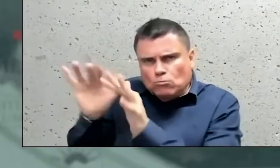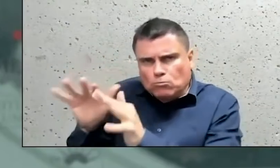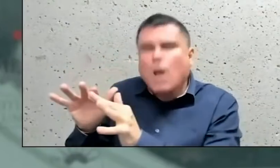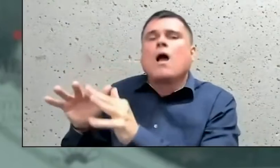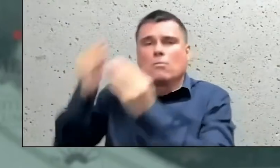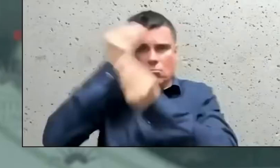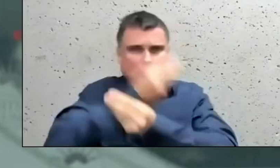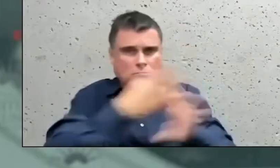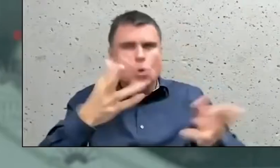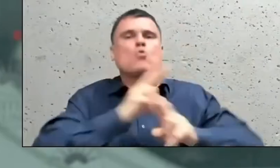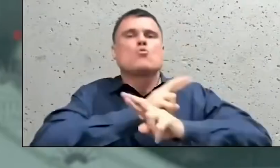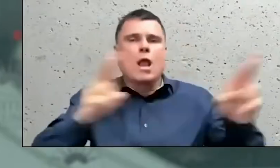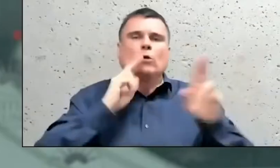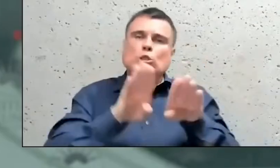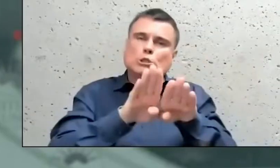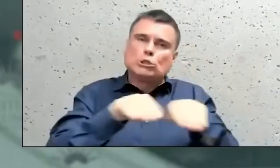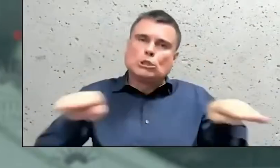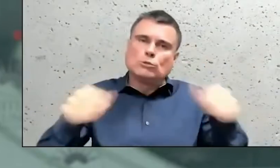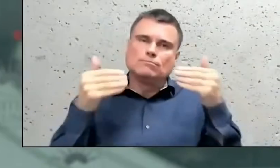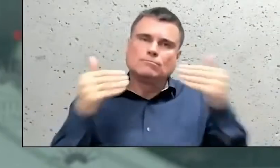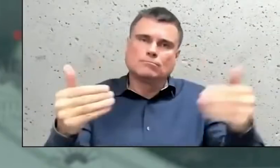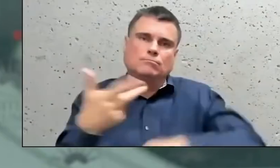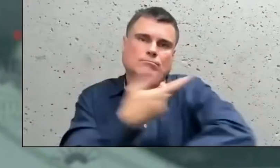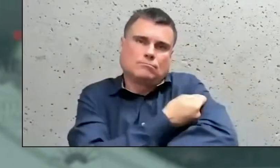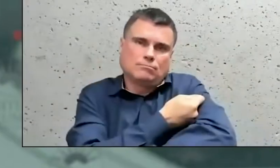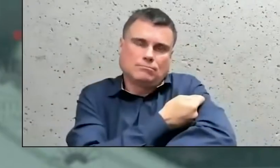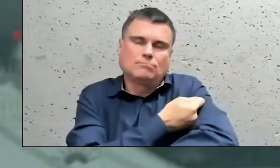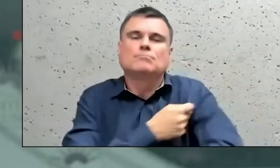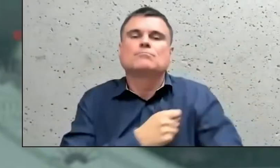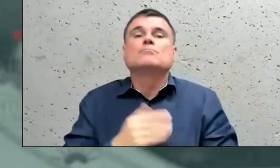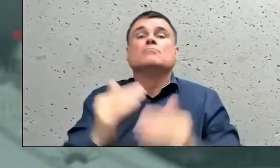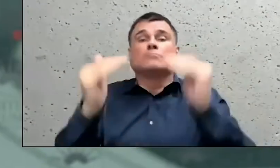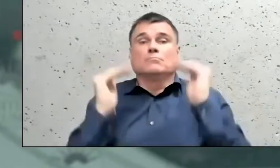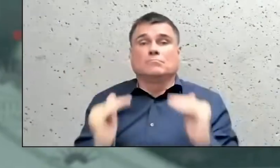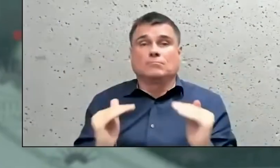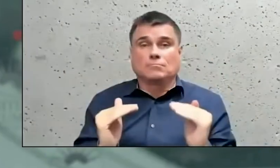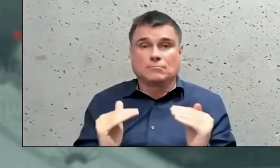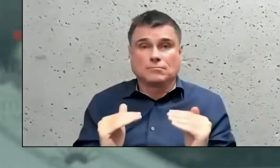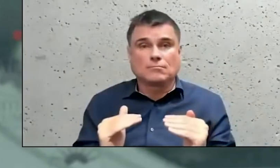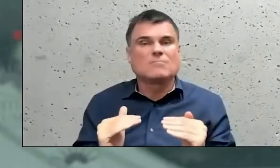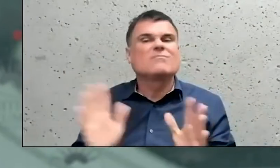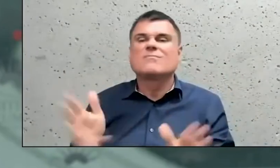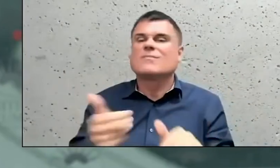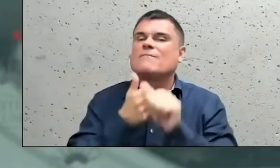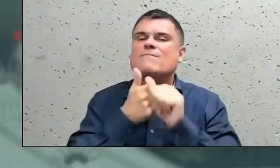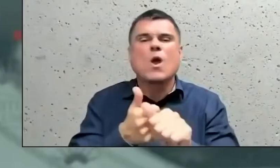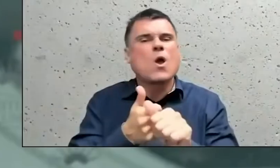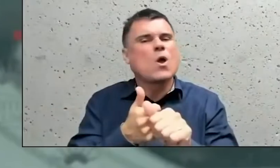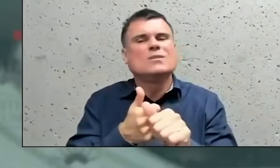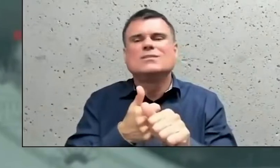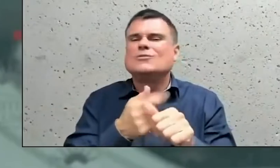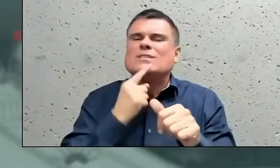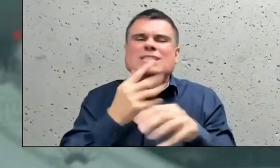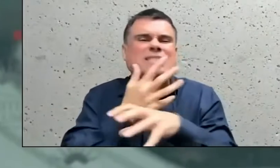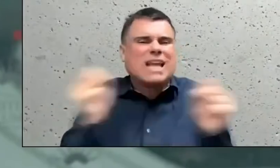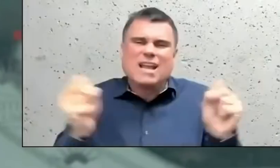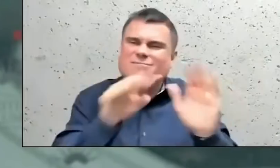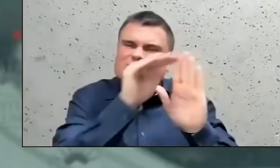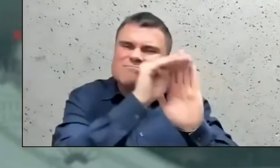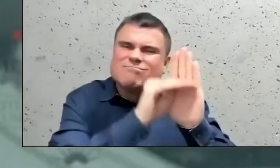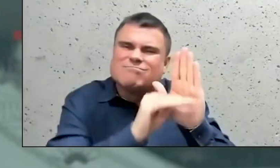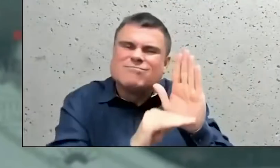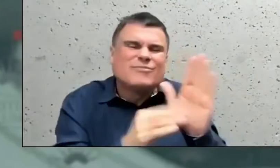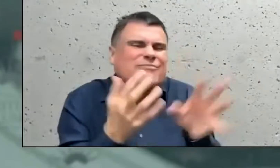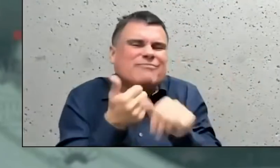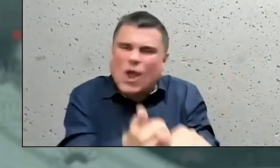ones in our life too. And use your safety basics all the time. We know what we need to do. We need to keep